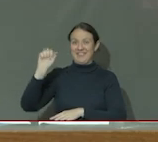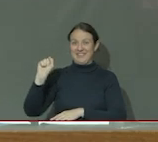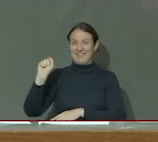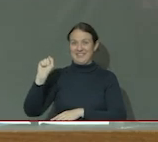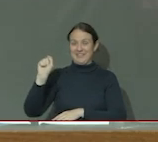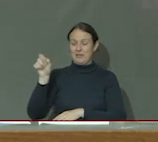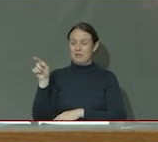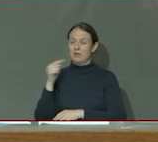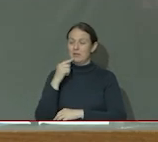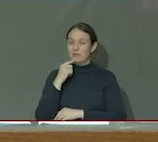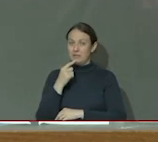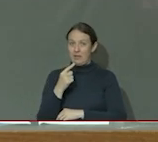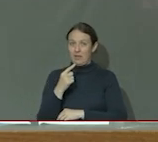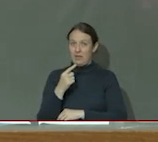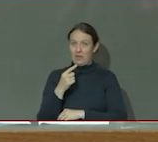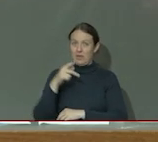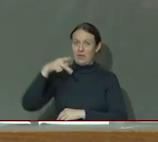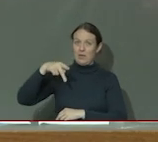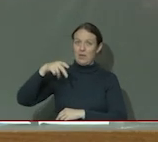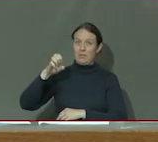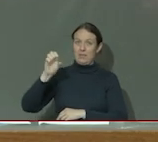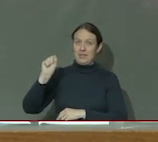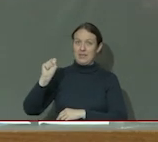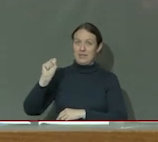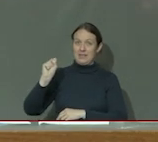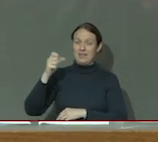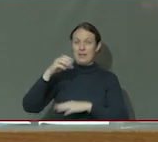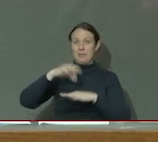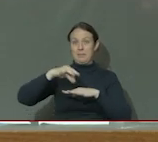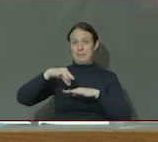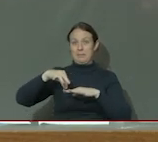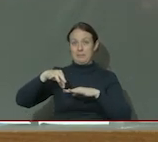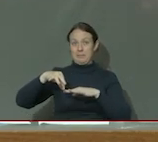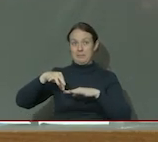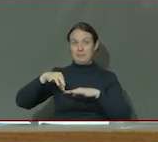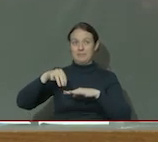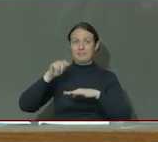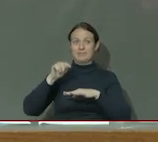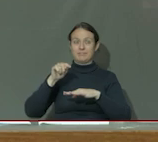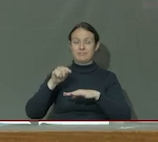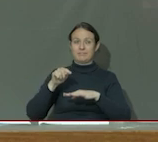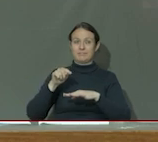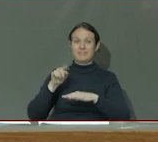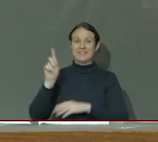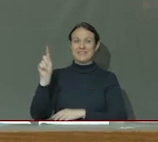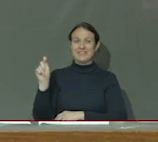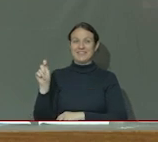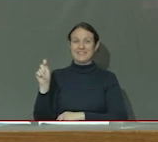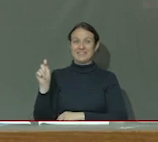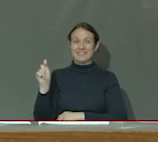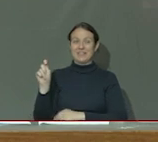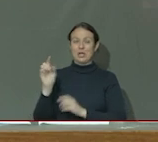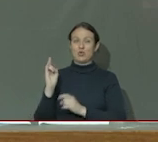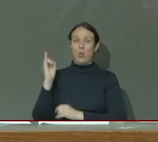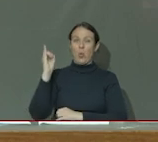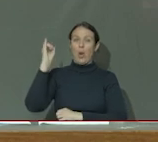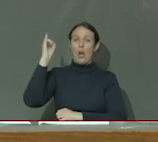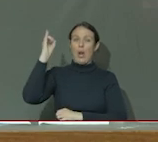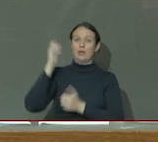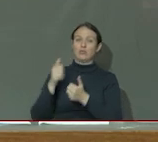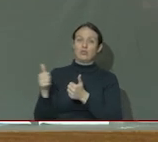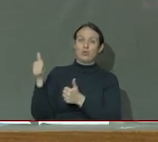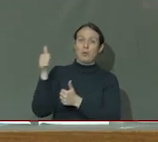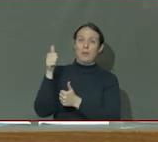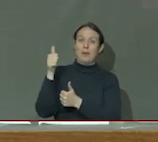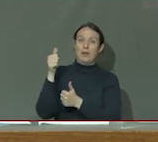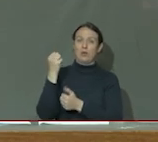Mendel said that in pea plants, tall pea plants, that allele is dominant over short.